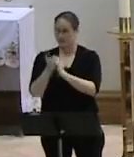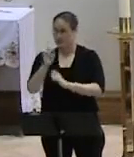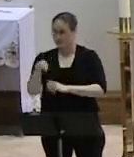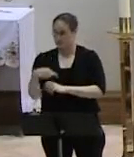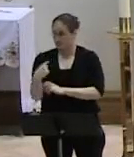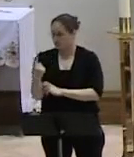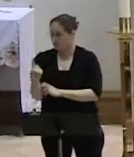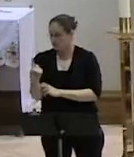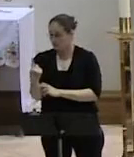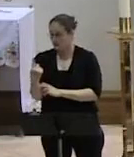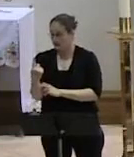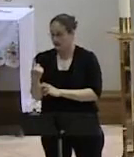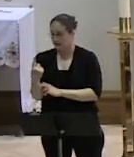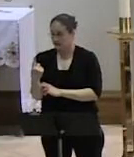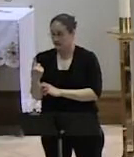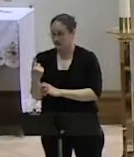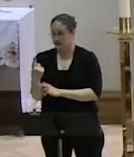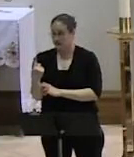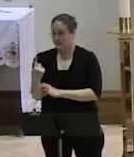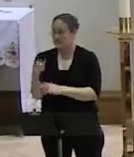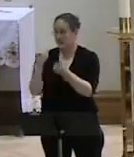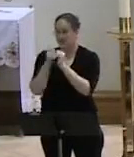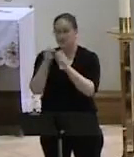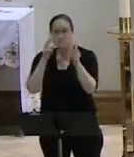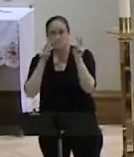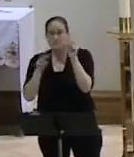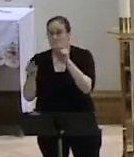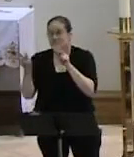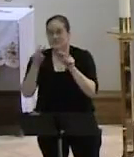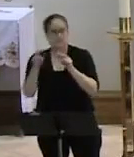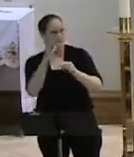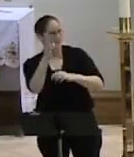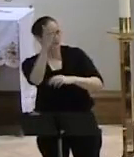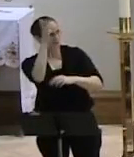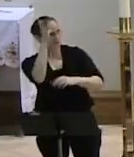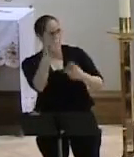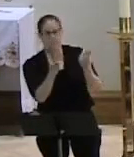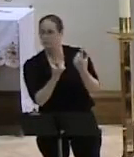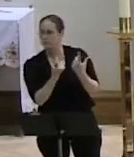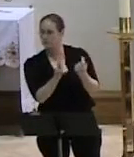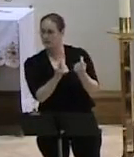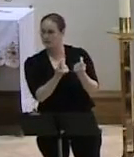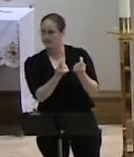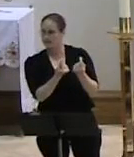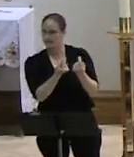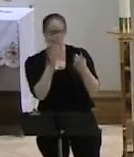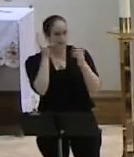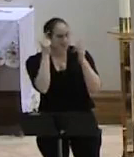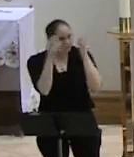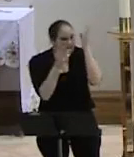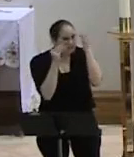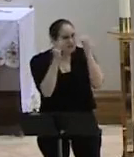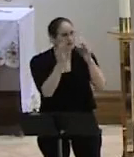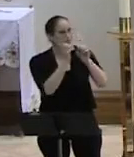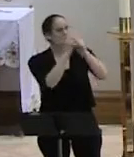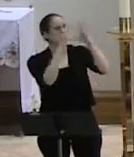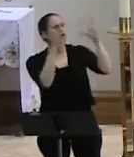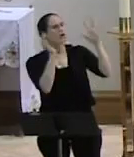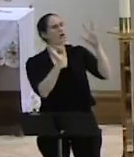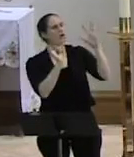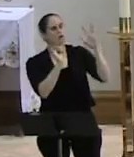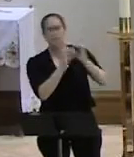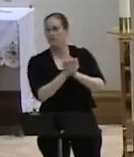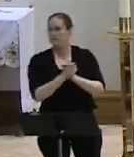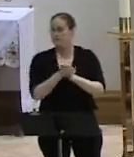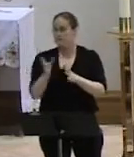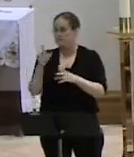own in different places, how you see what your parents really have done for you. Thank them with all